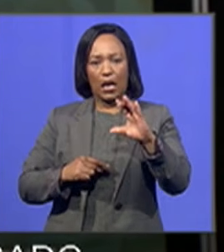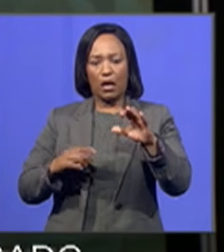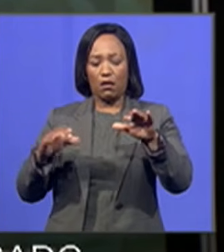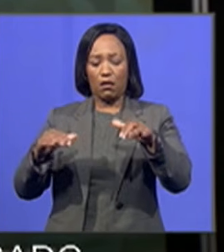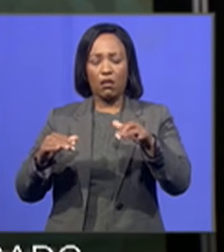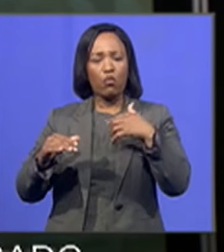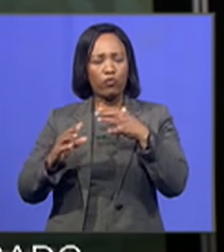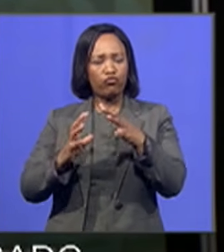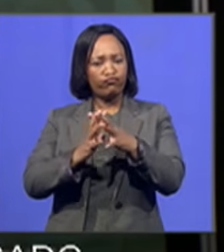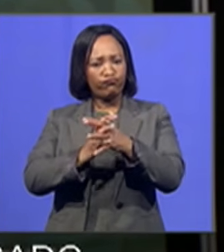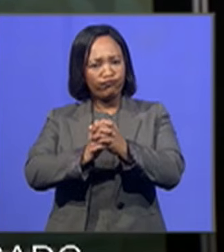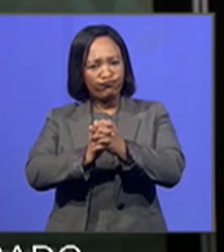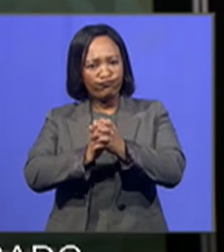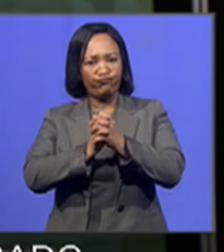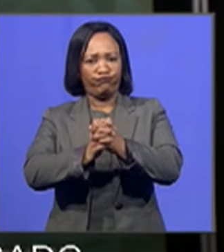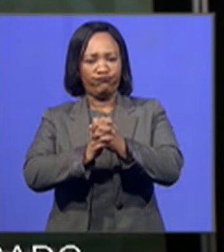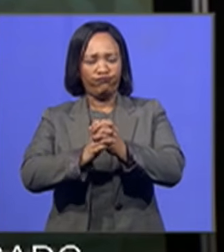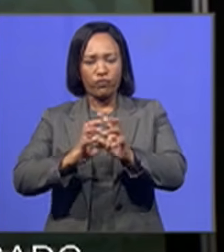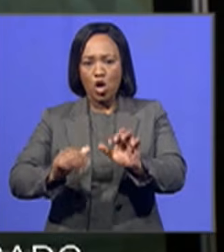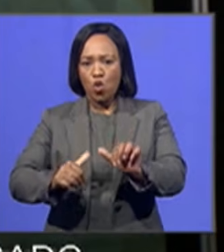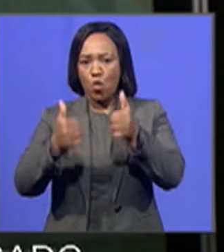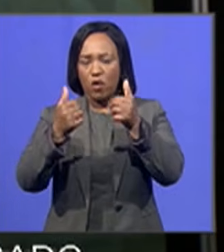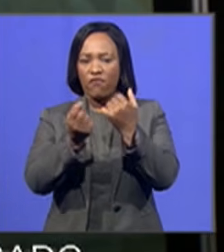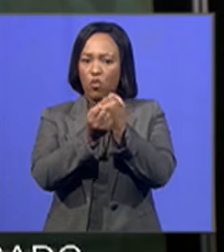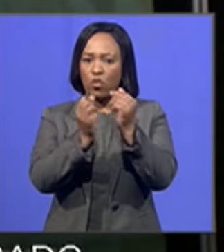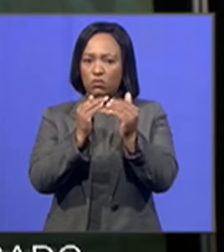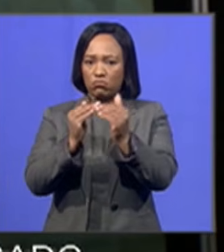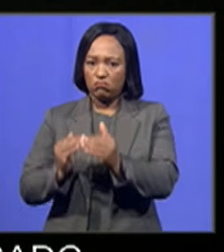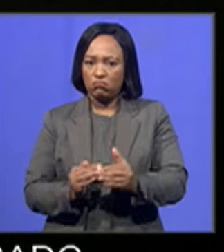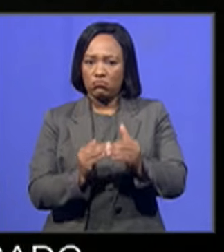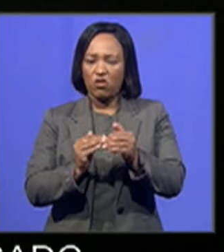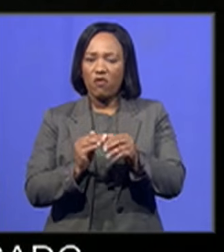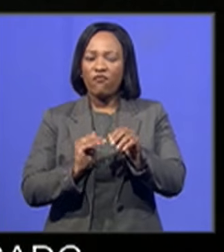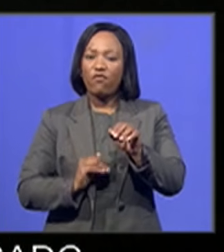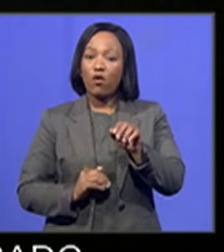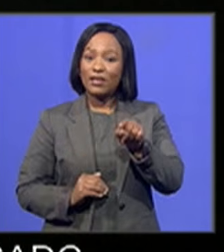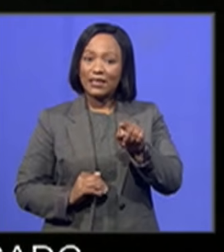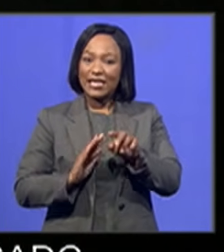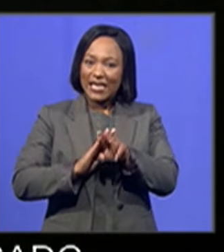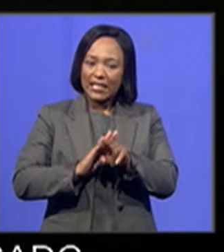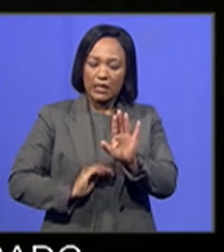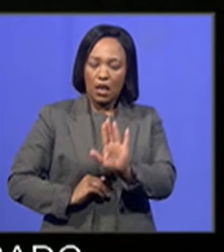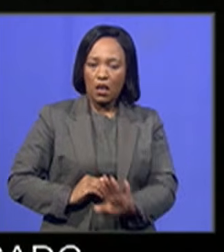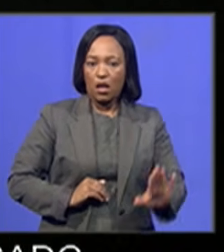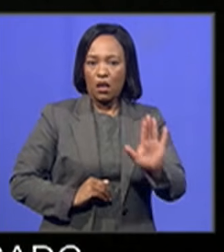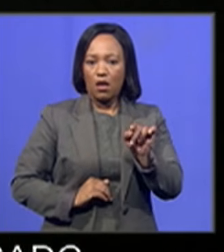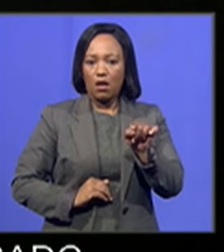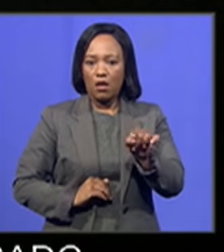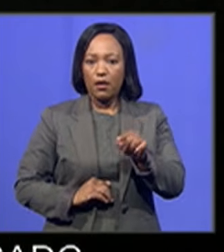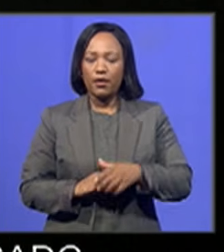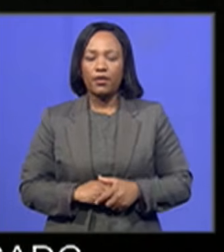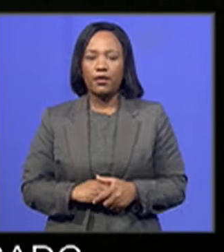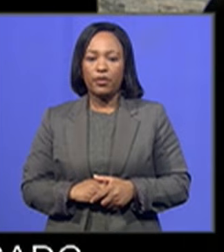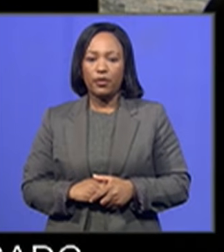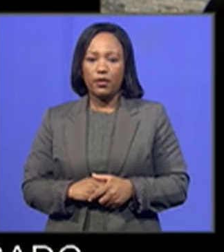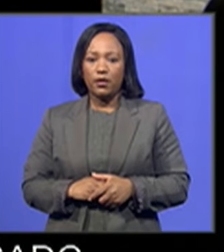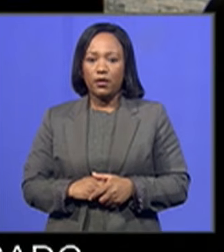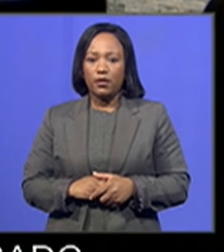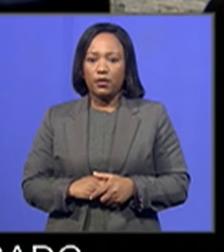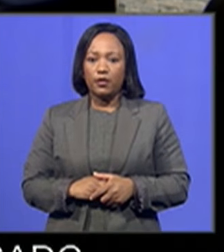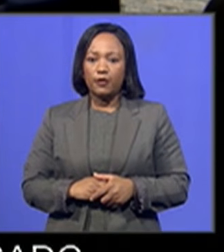the good for democracy in our region. Motlatsa letona wa toka le ntshetsopele ya molaotheo wa